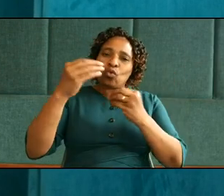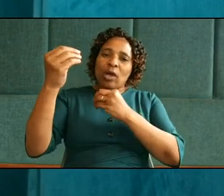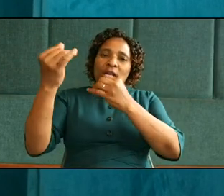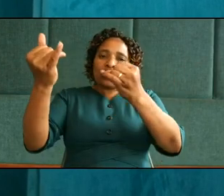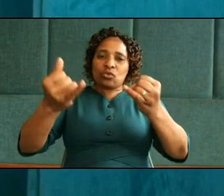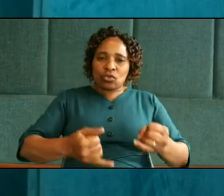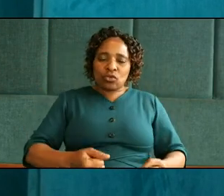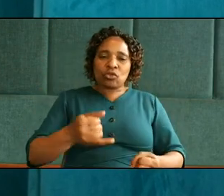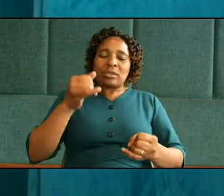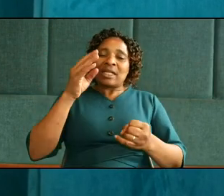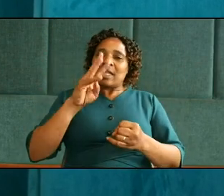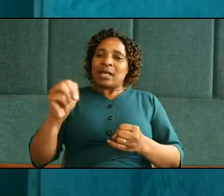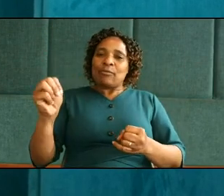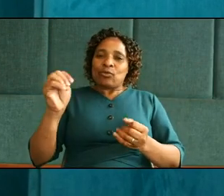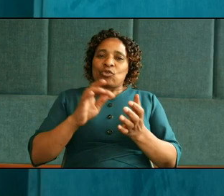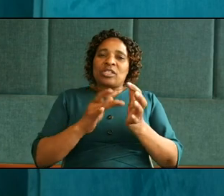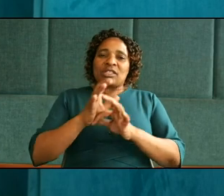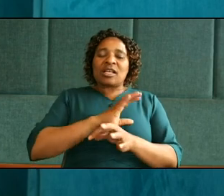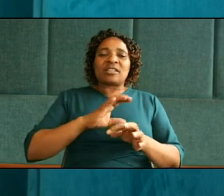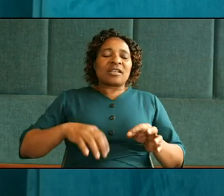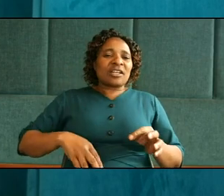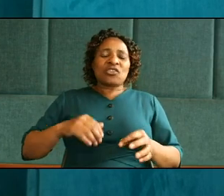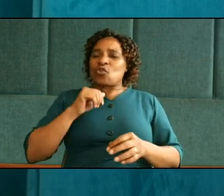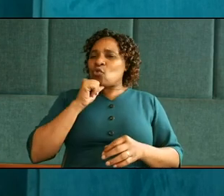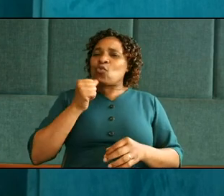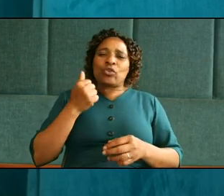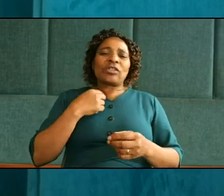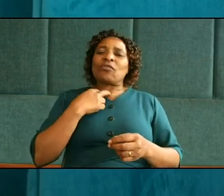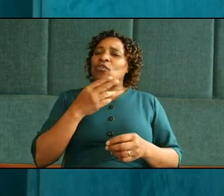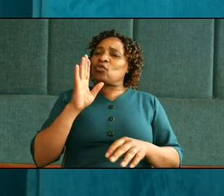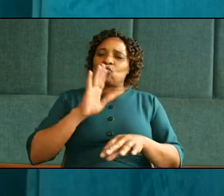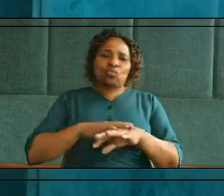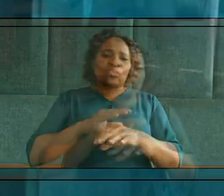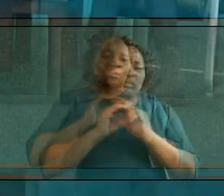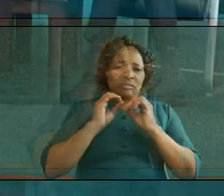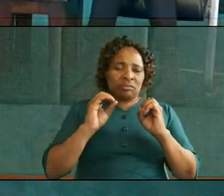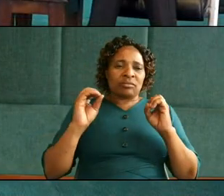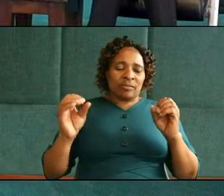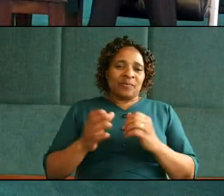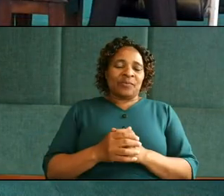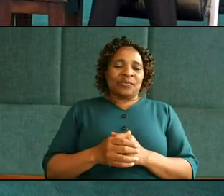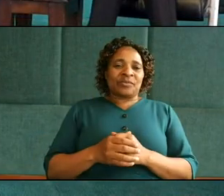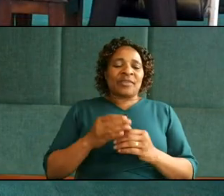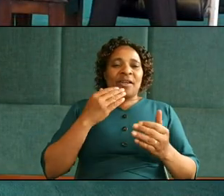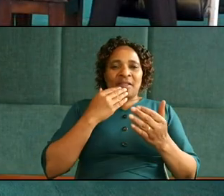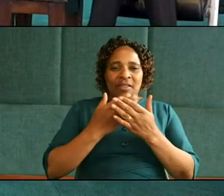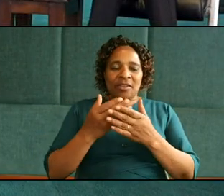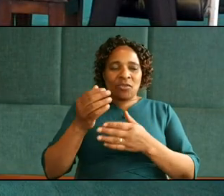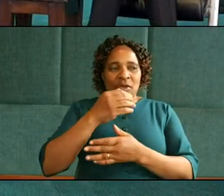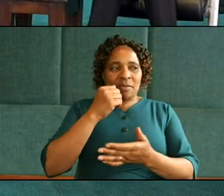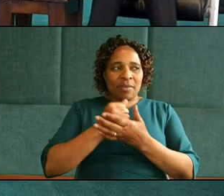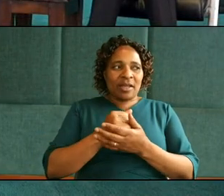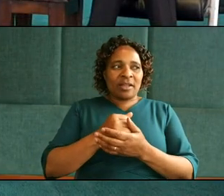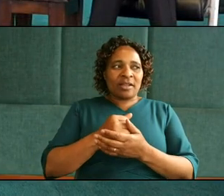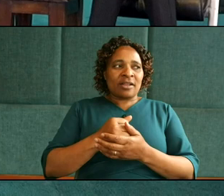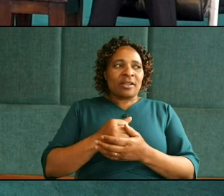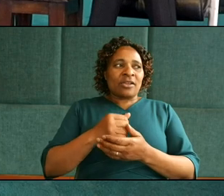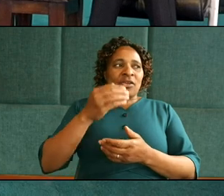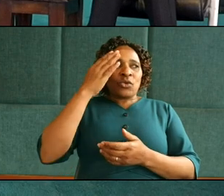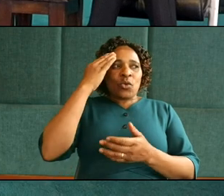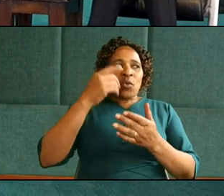It doesn't sound good. Amen. Amen. And thank you to what is just said. You